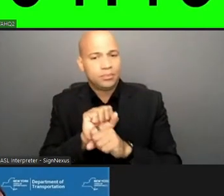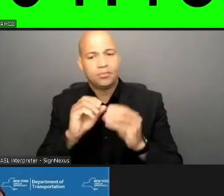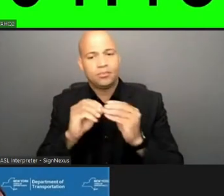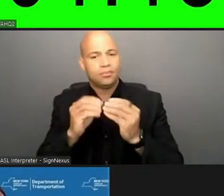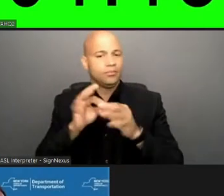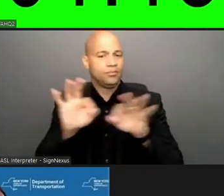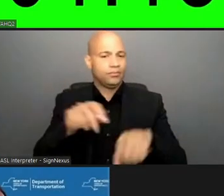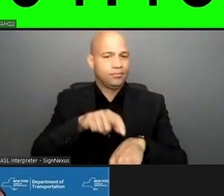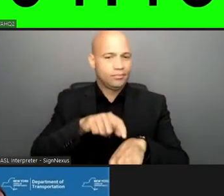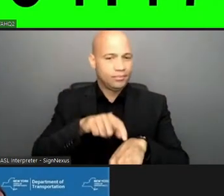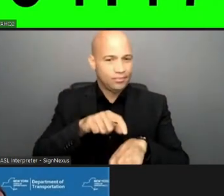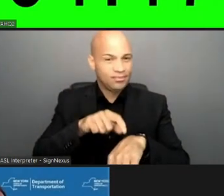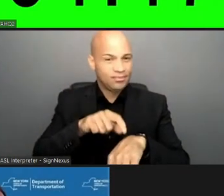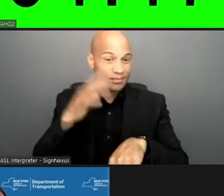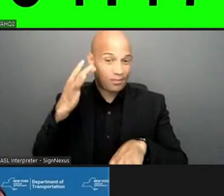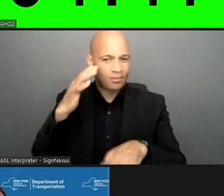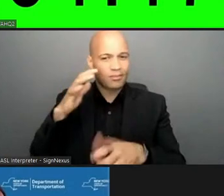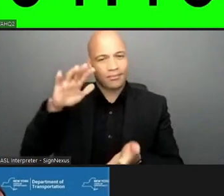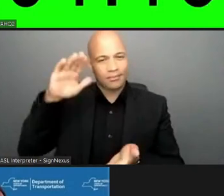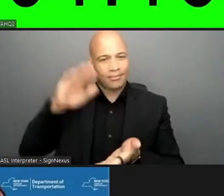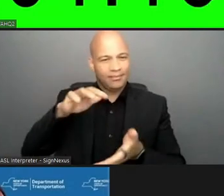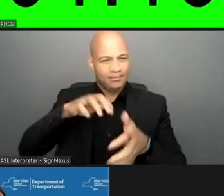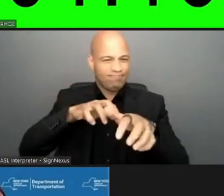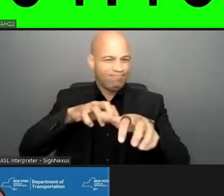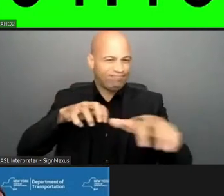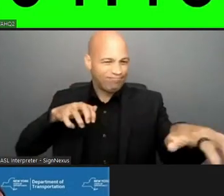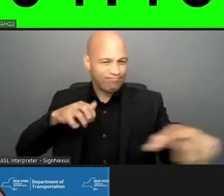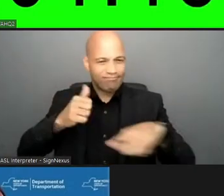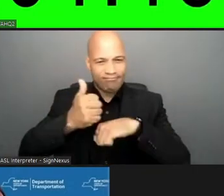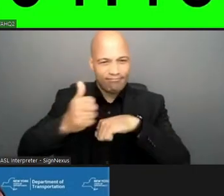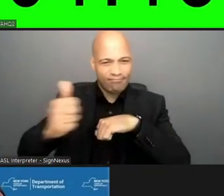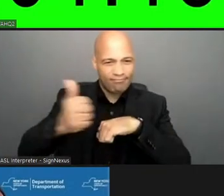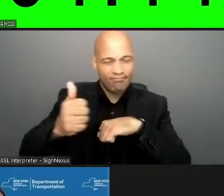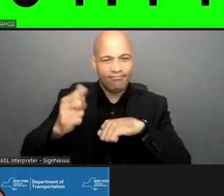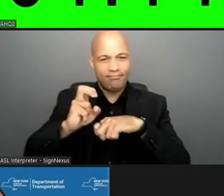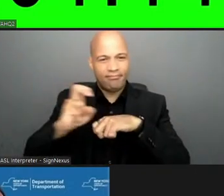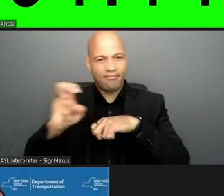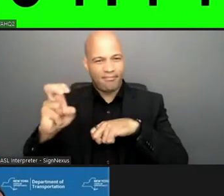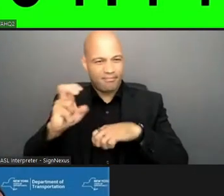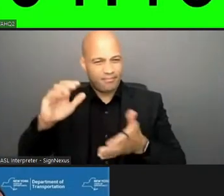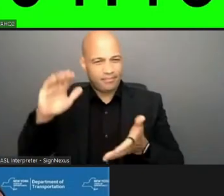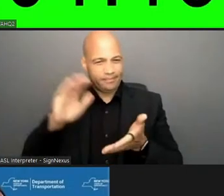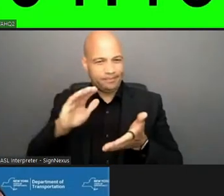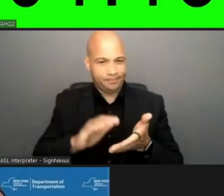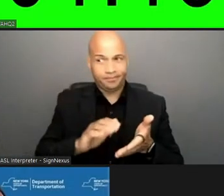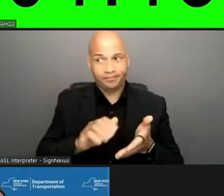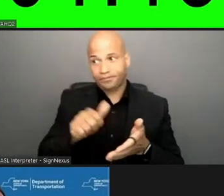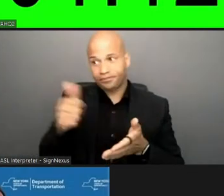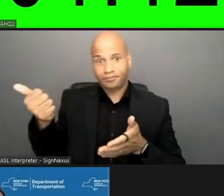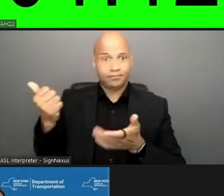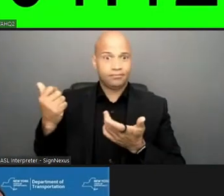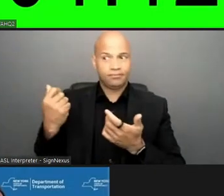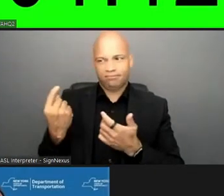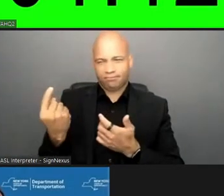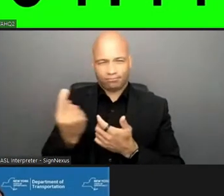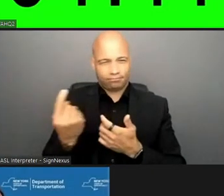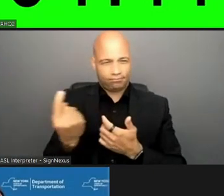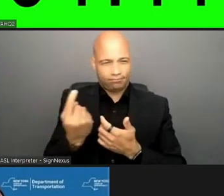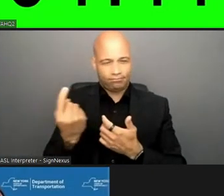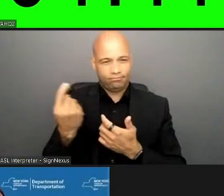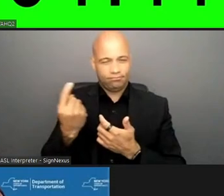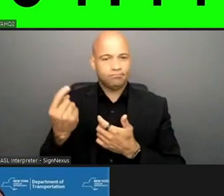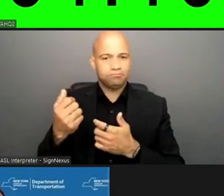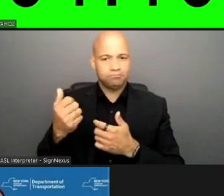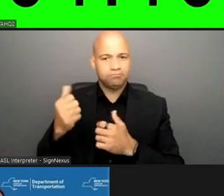time when we reduce congestion and travel times and get solo commuters um to use other options and with the money